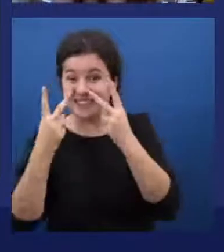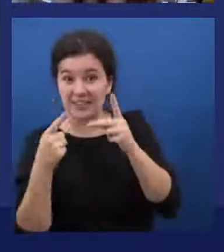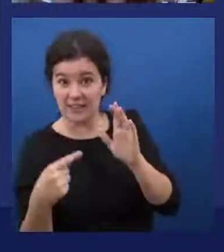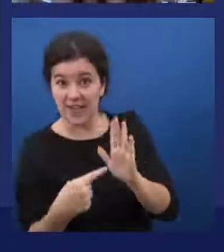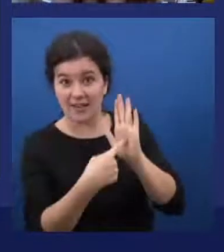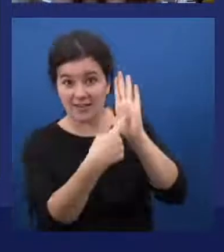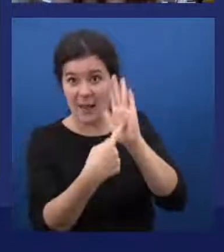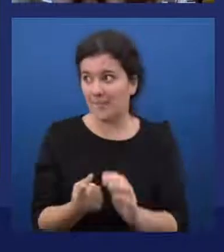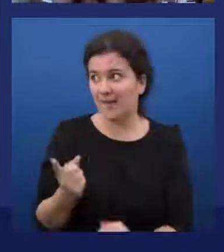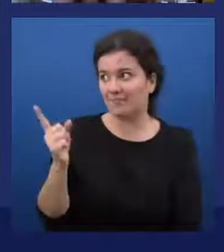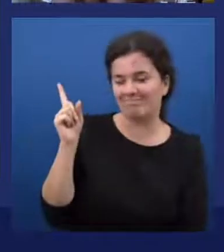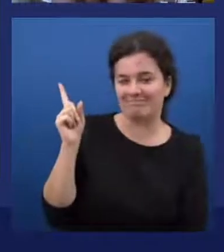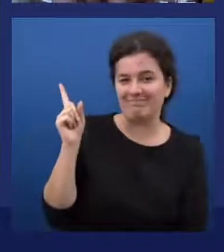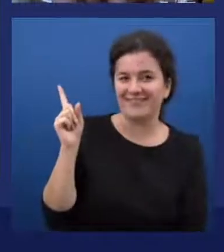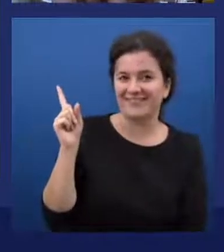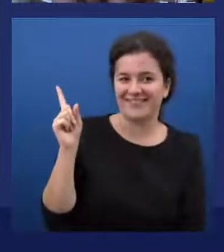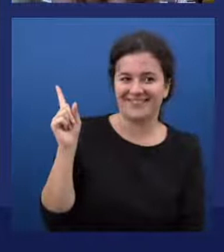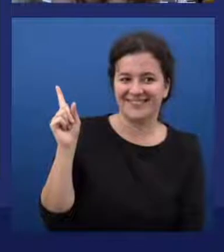just